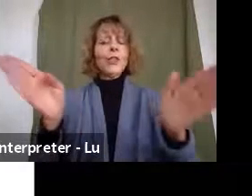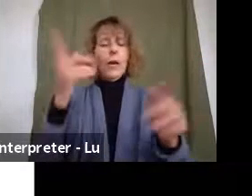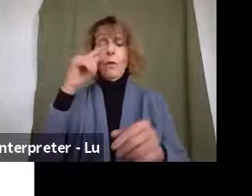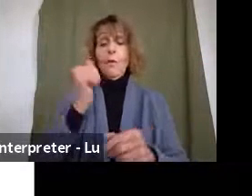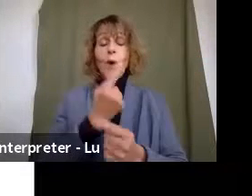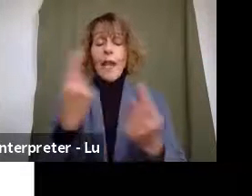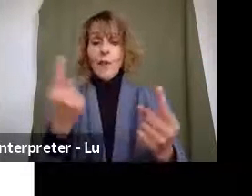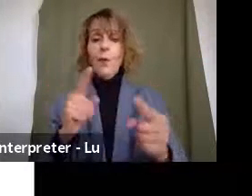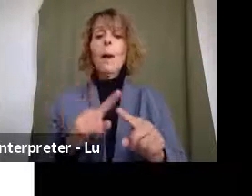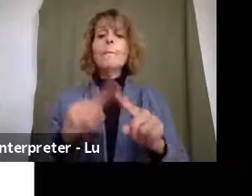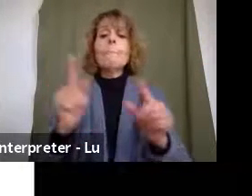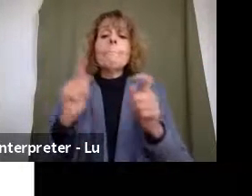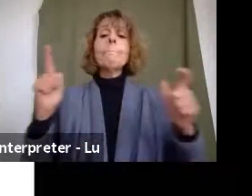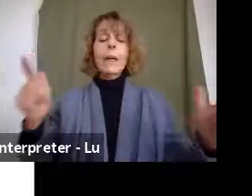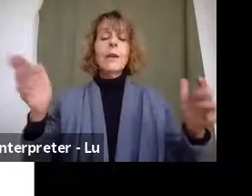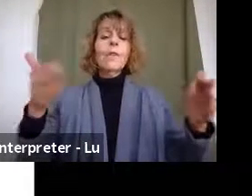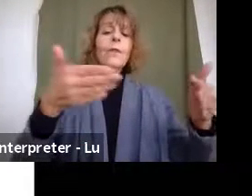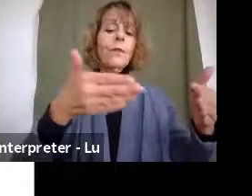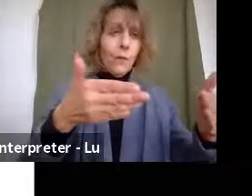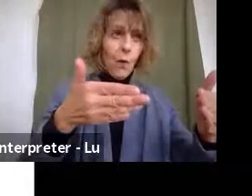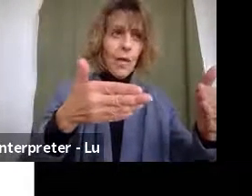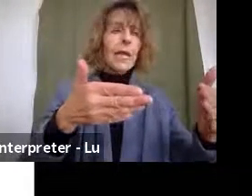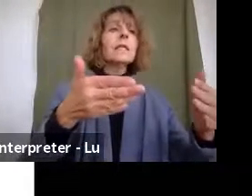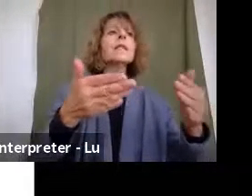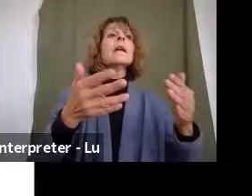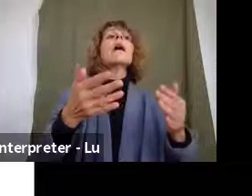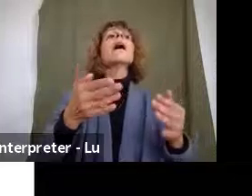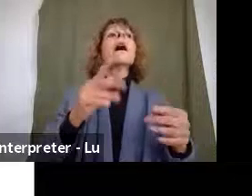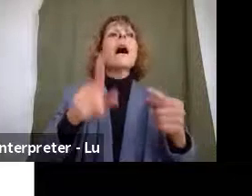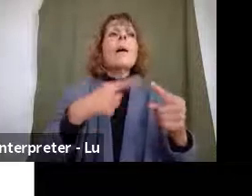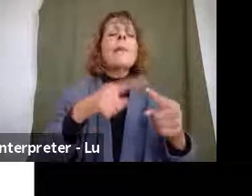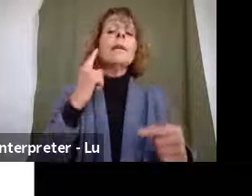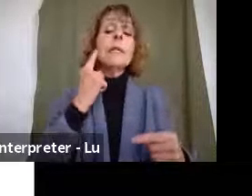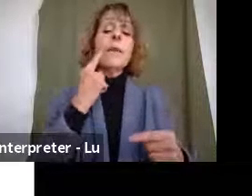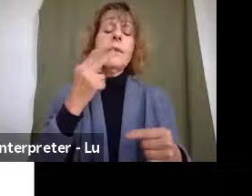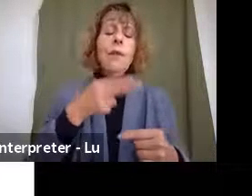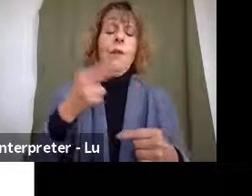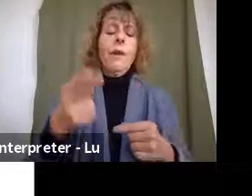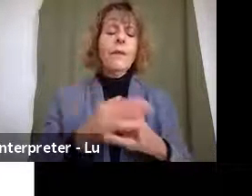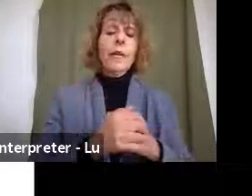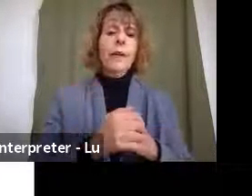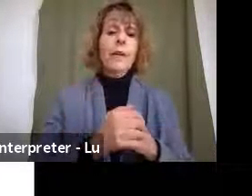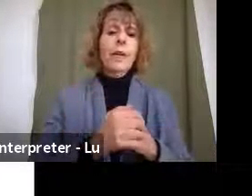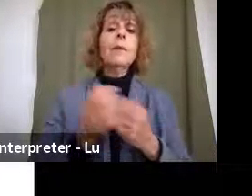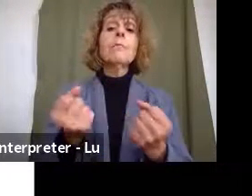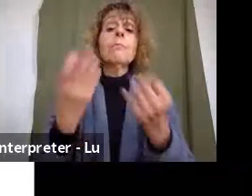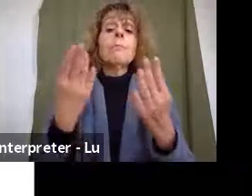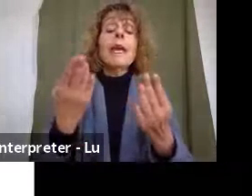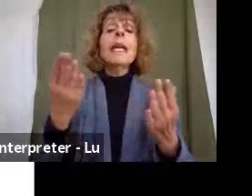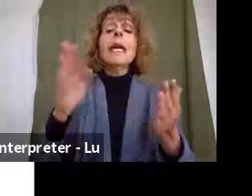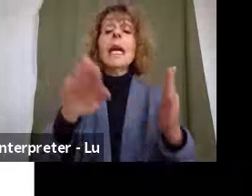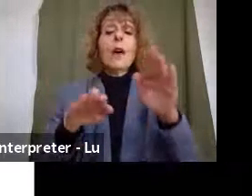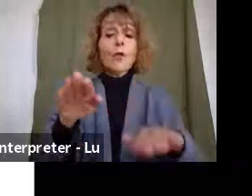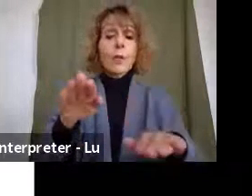been quite a number of hospital settlement agreements. And as Stacy said, these go way beyond what the ADA